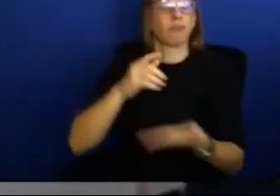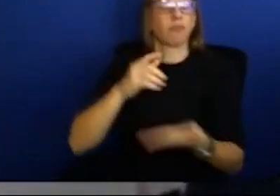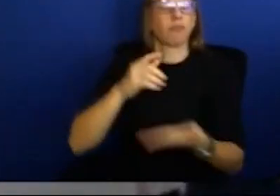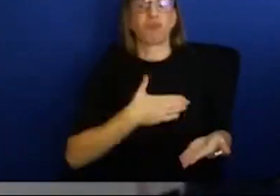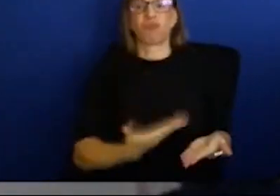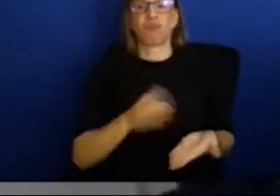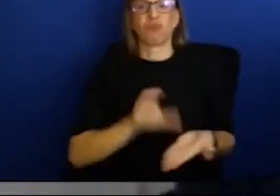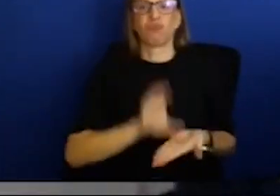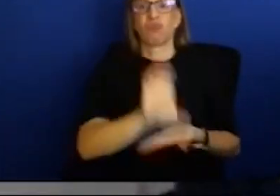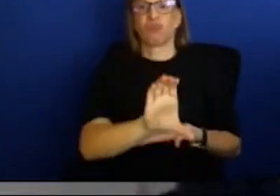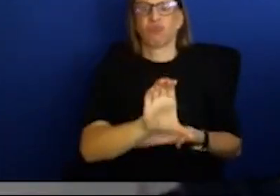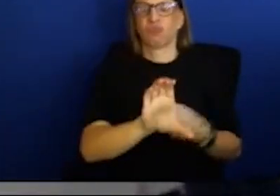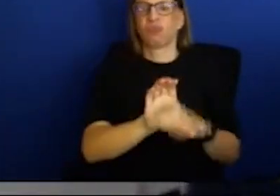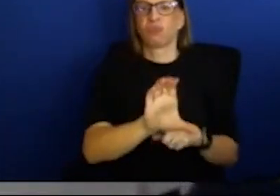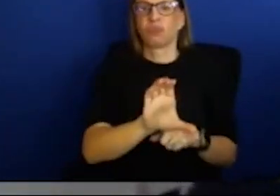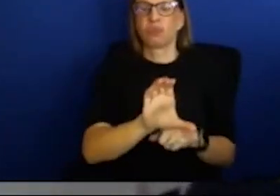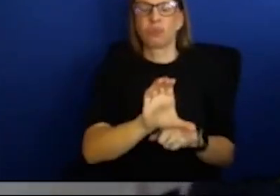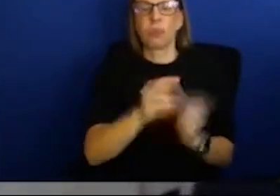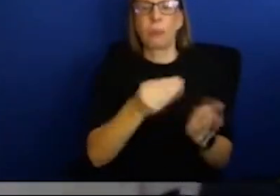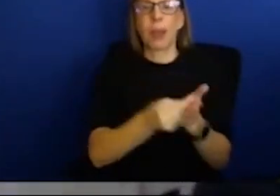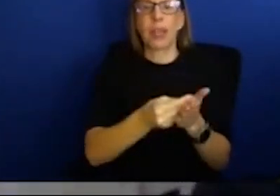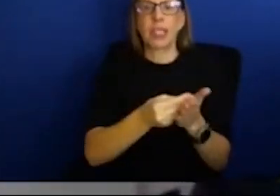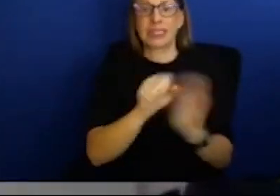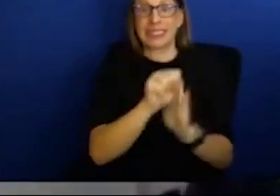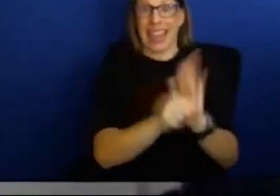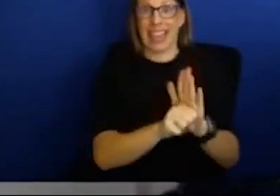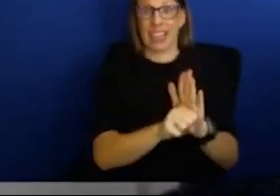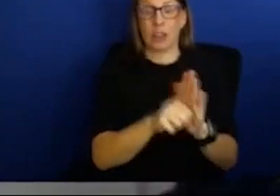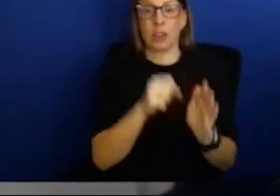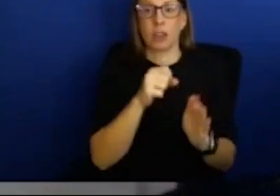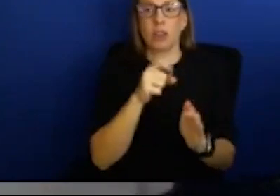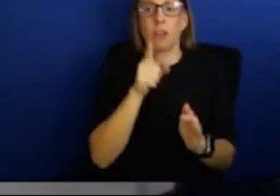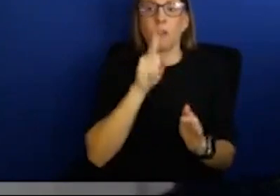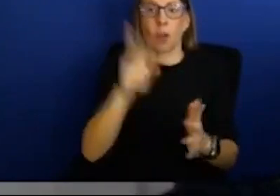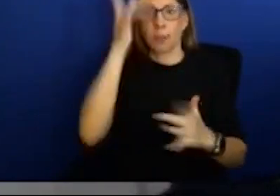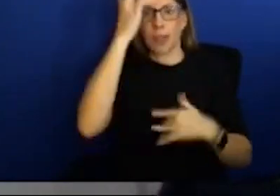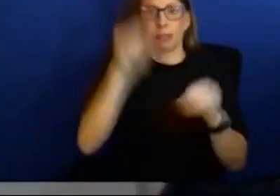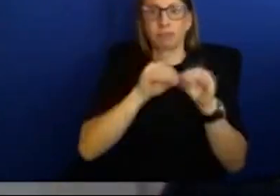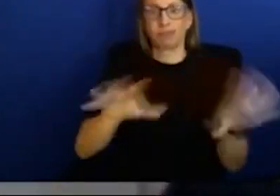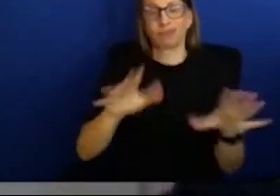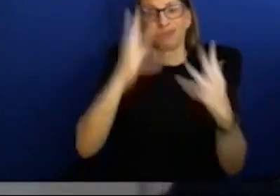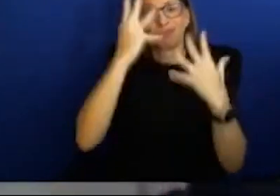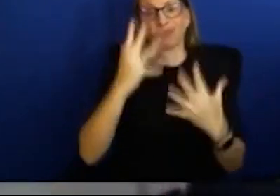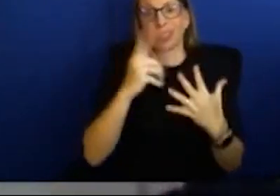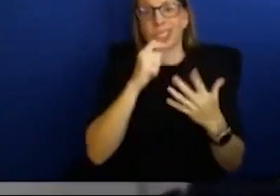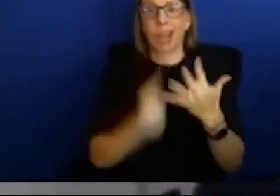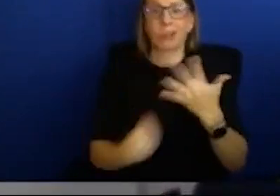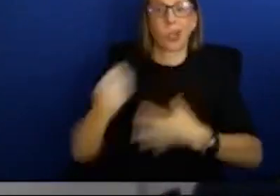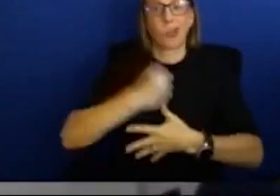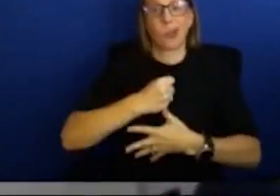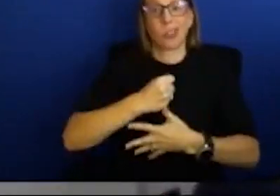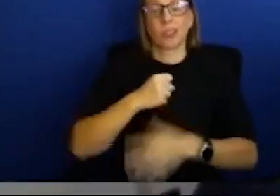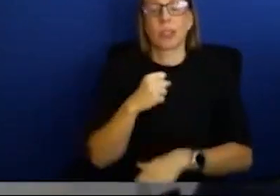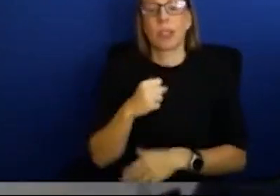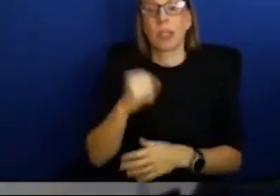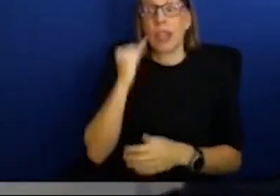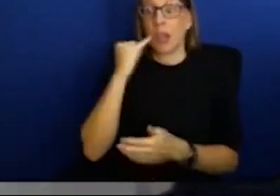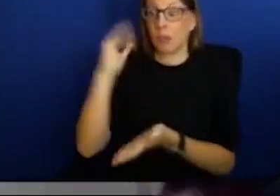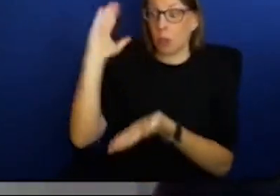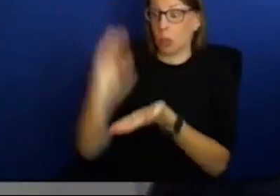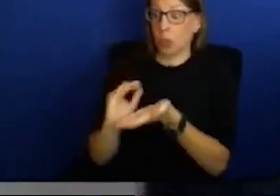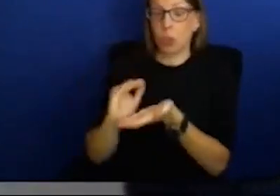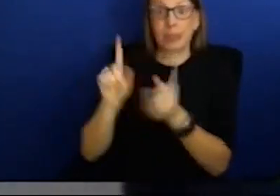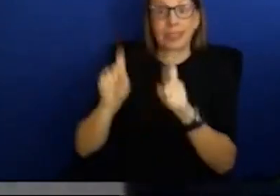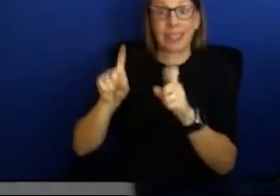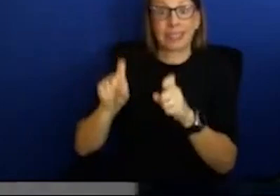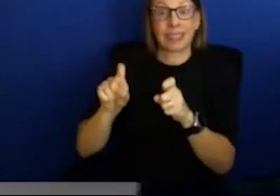any of their rainy day funds to the pandemic. It just unfortunately has not been a priority. And so when you have reduced testing capacity